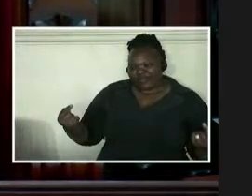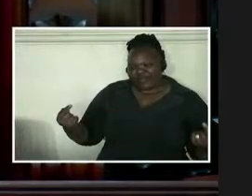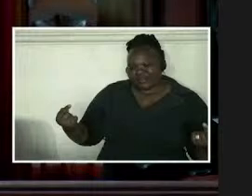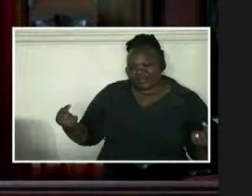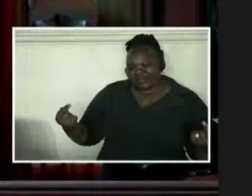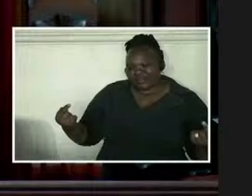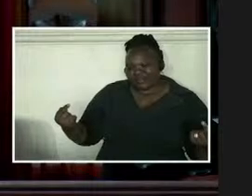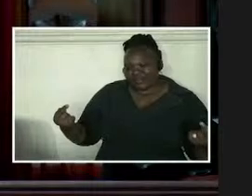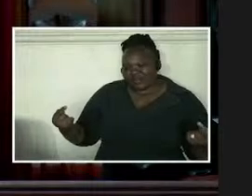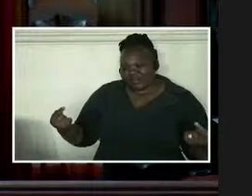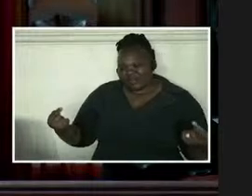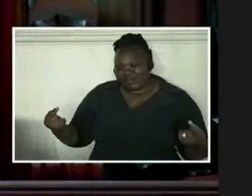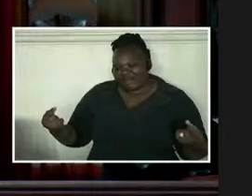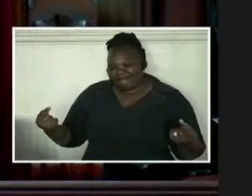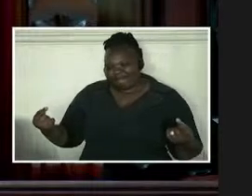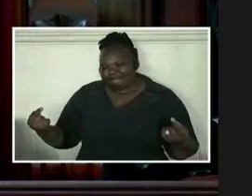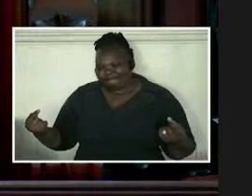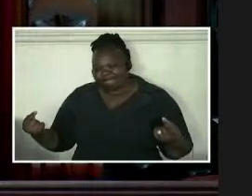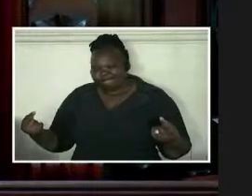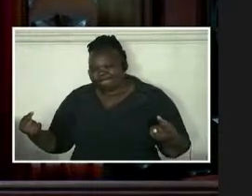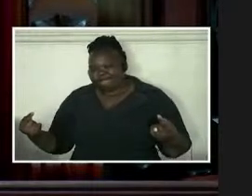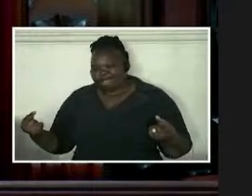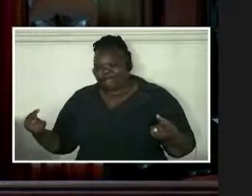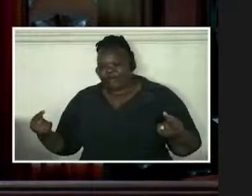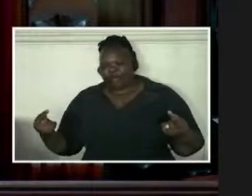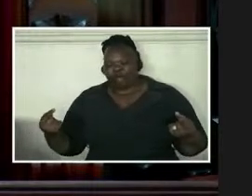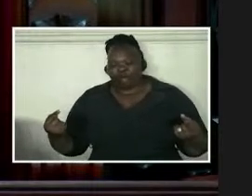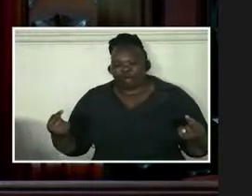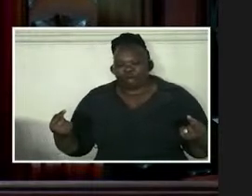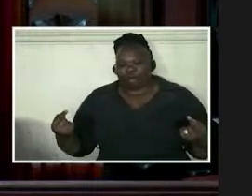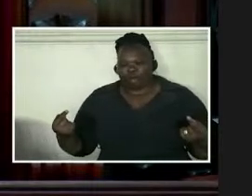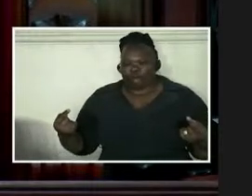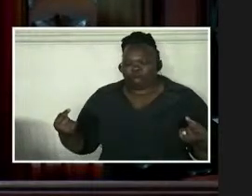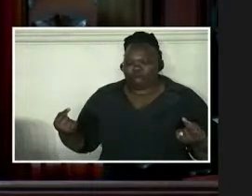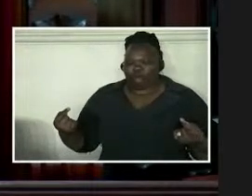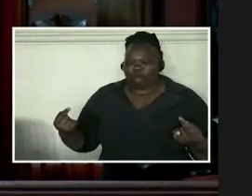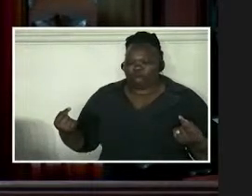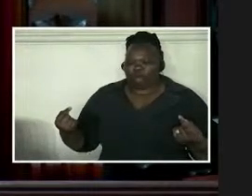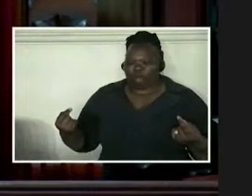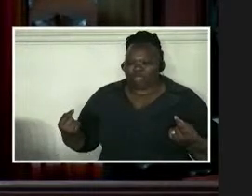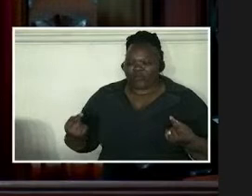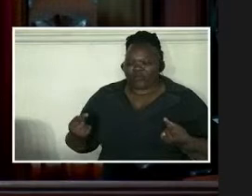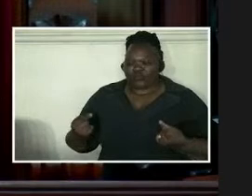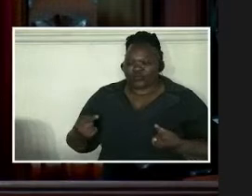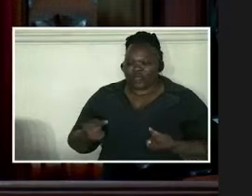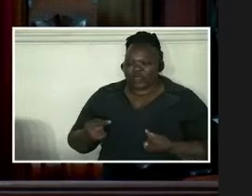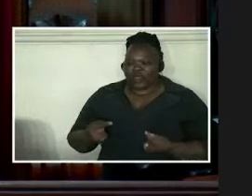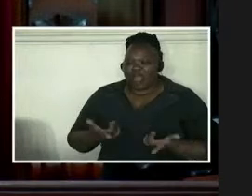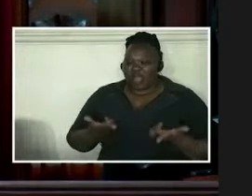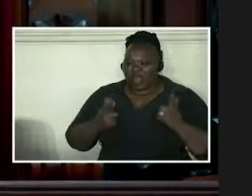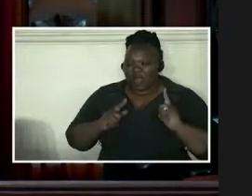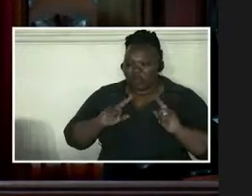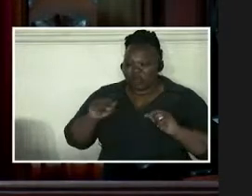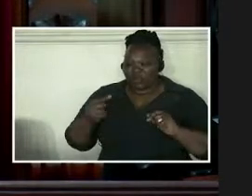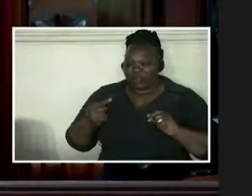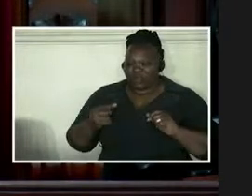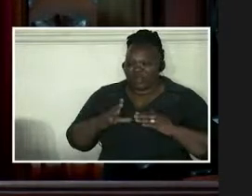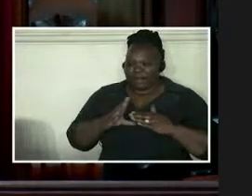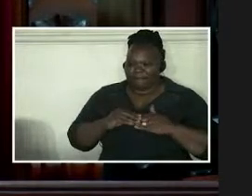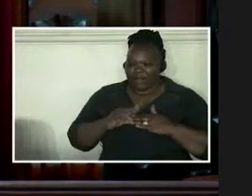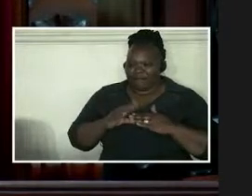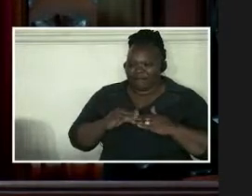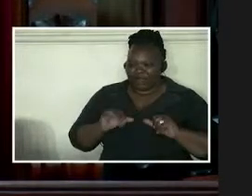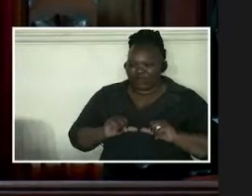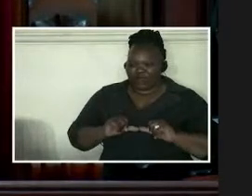so we are going to allow another member to take